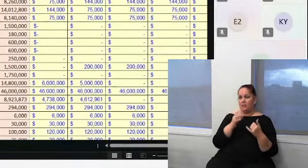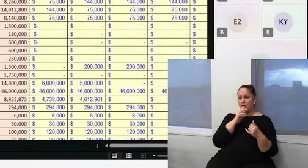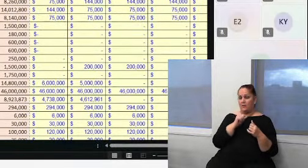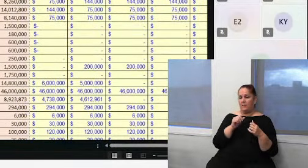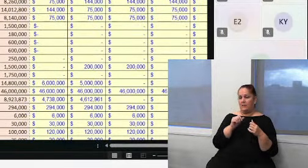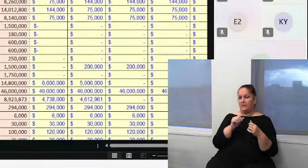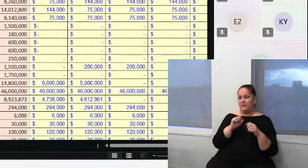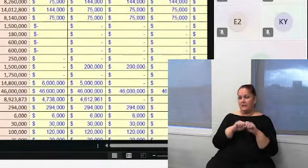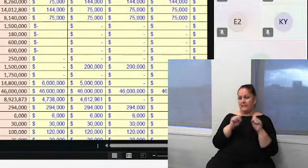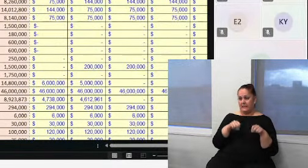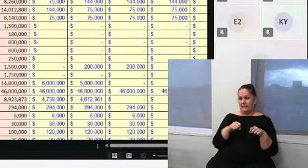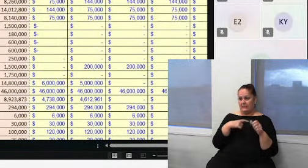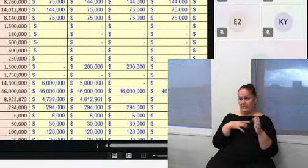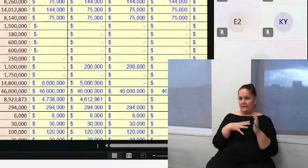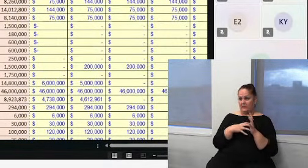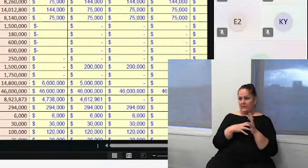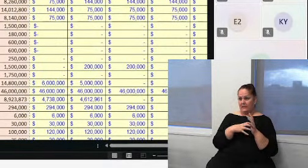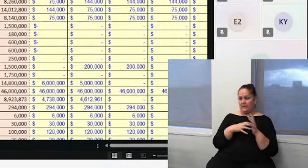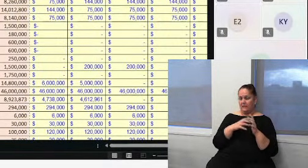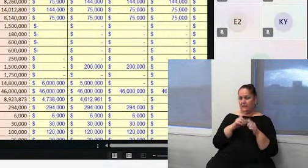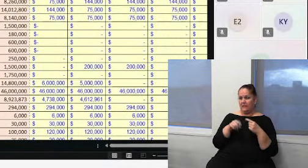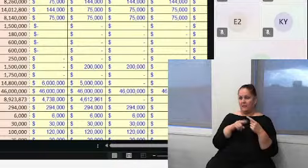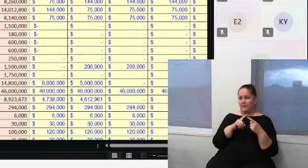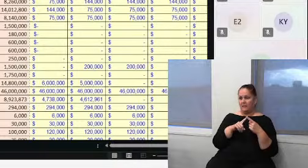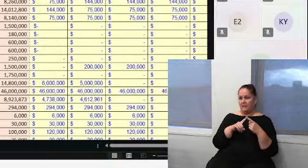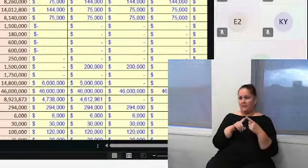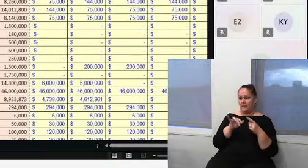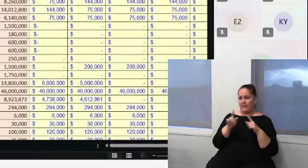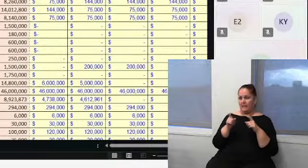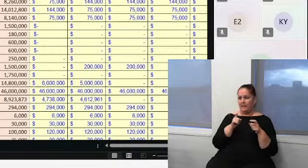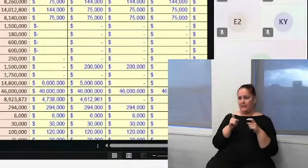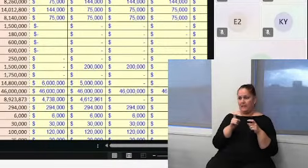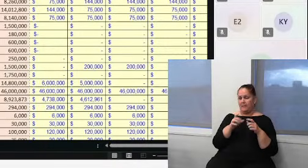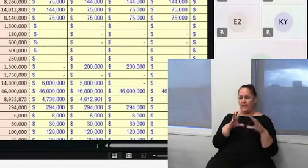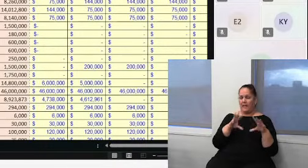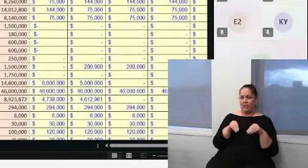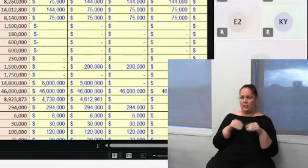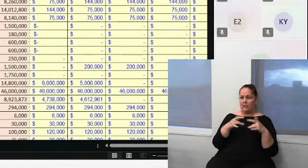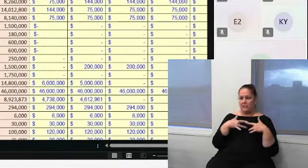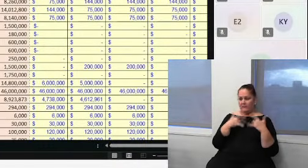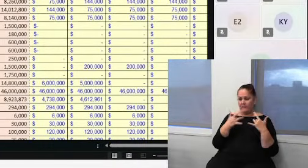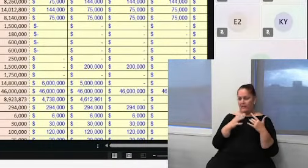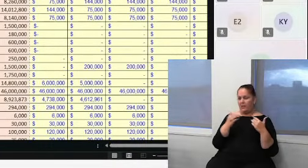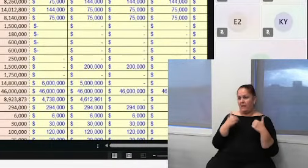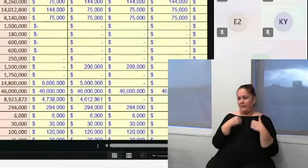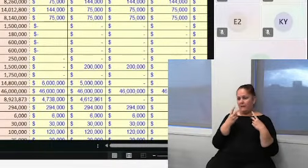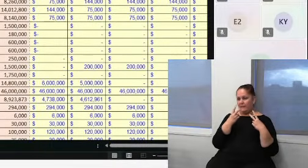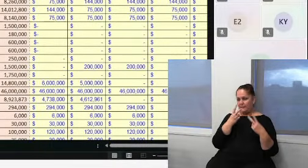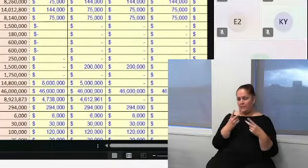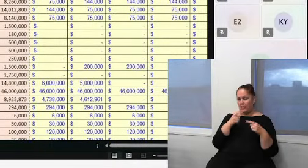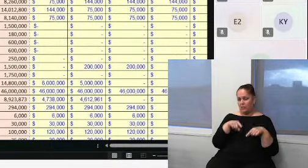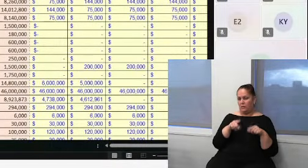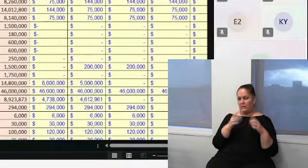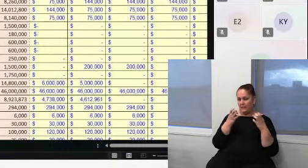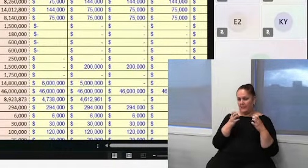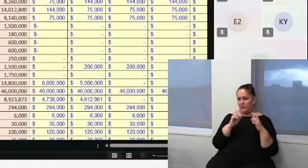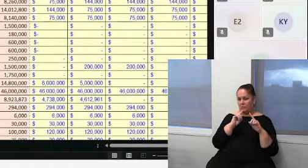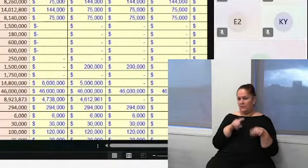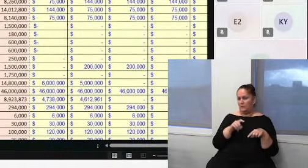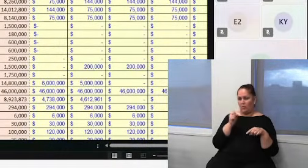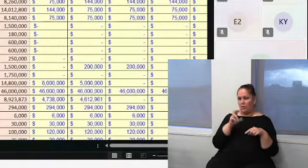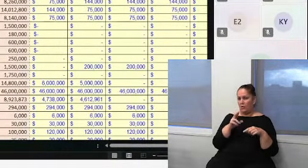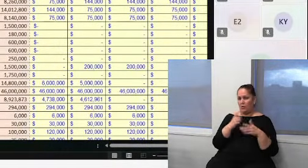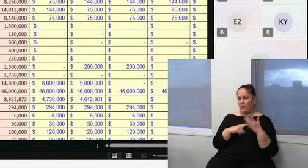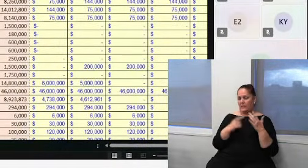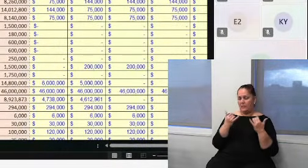So is the current OMS system, it has deficiencies with respect to like managing outage events or having visibility, say during an